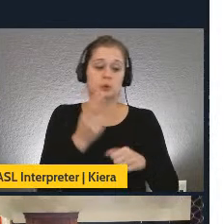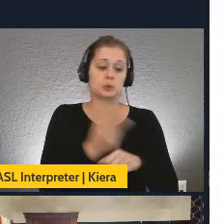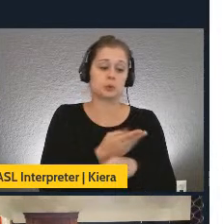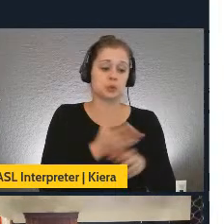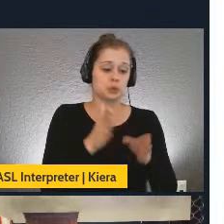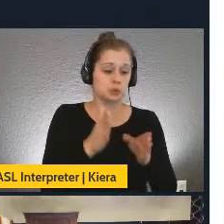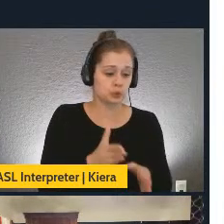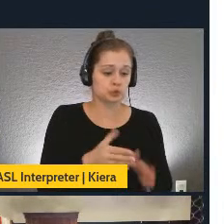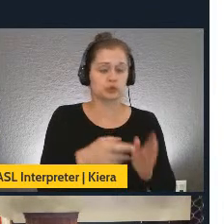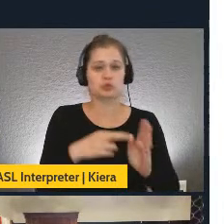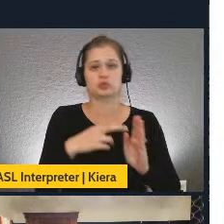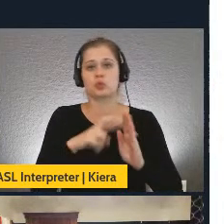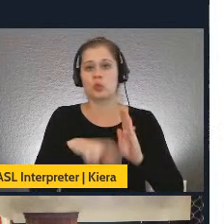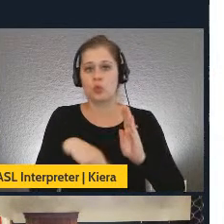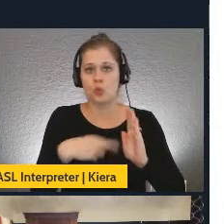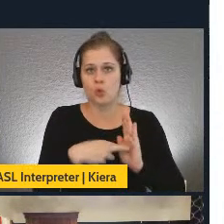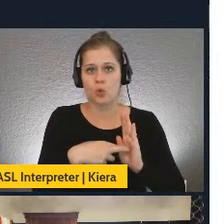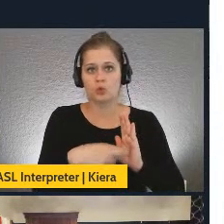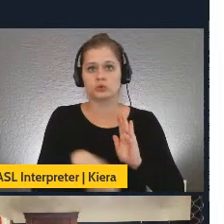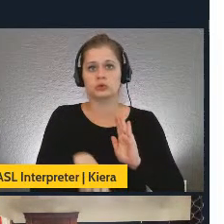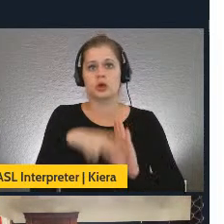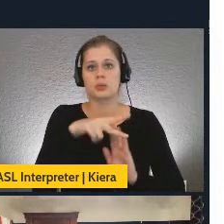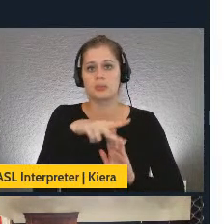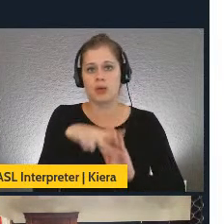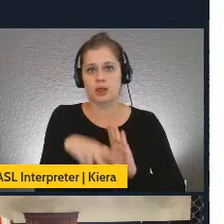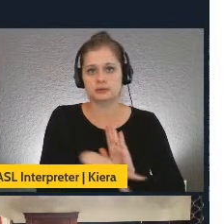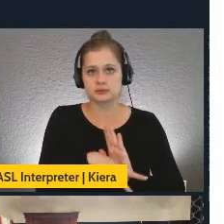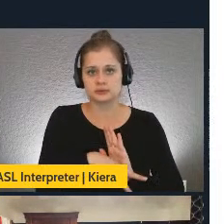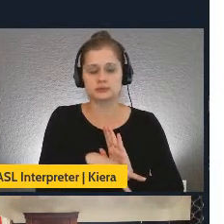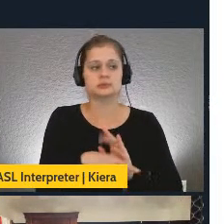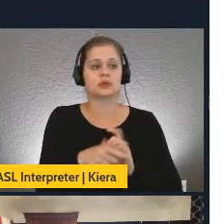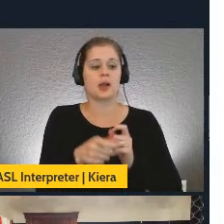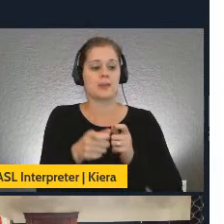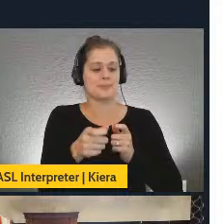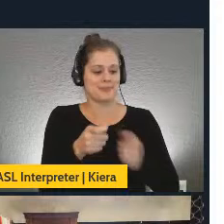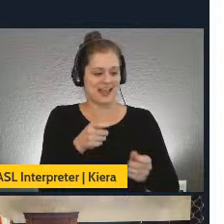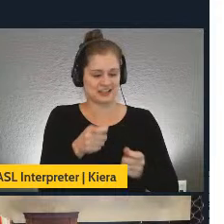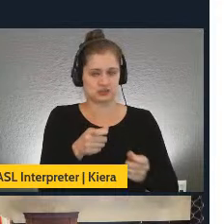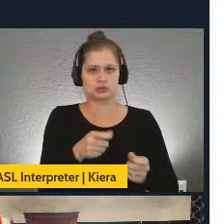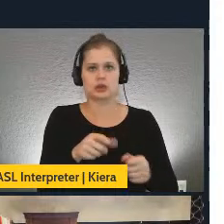policies are managed, able to be audited,